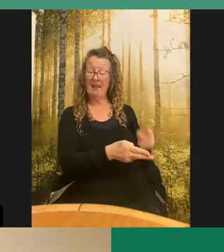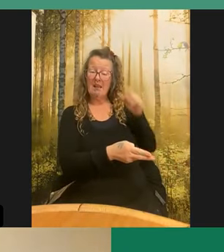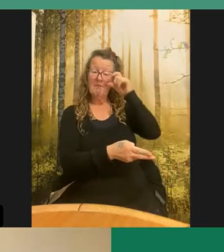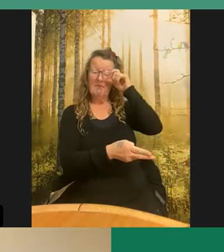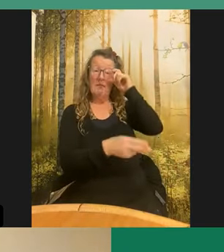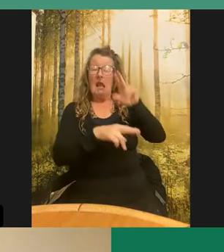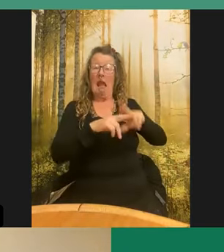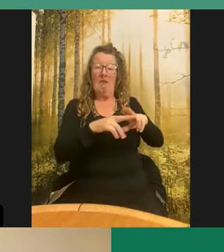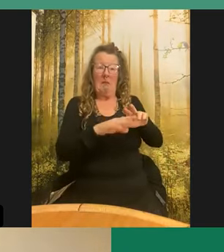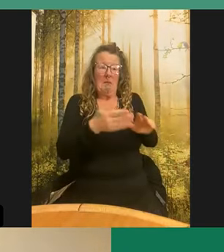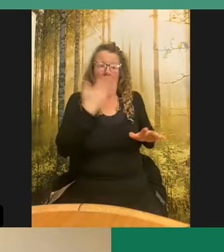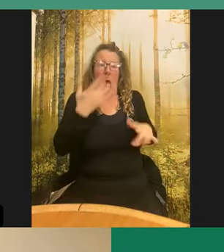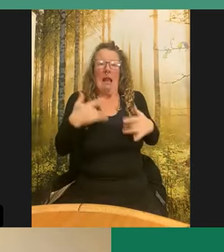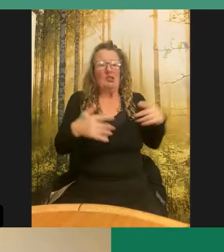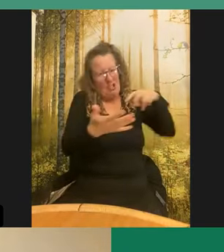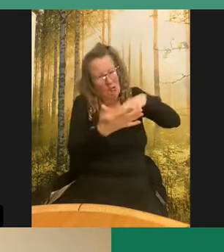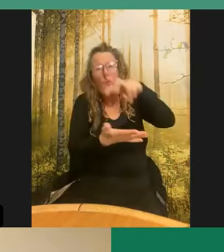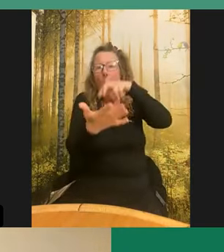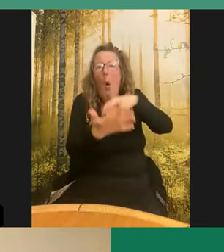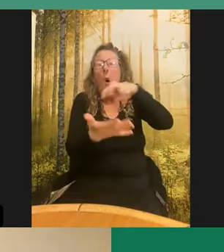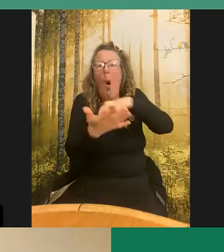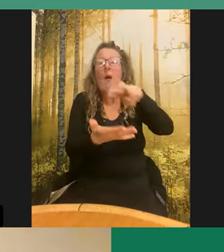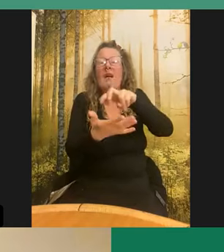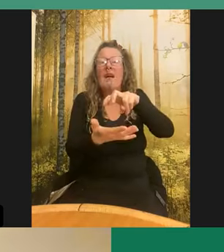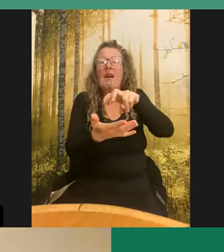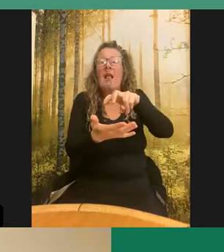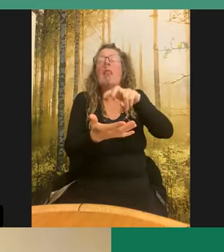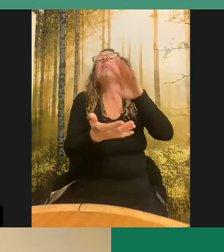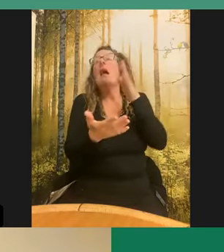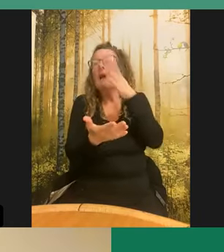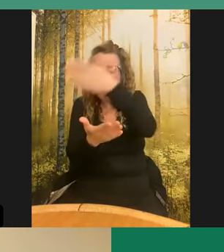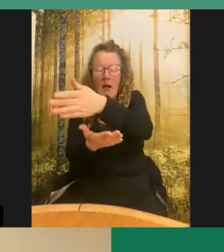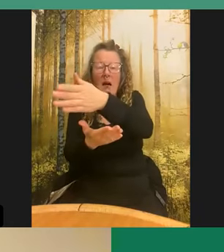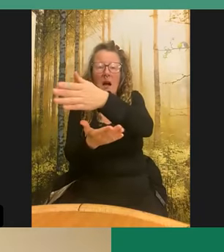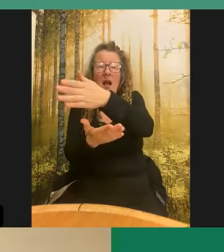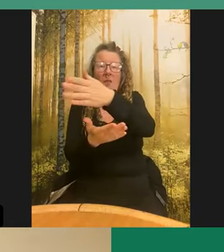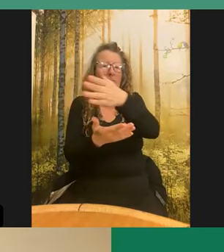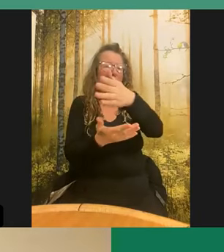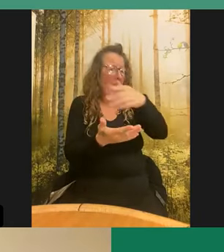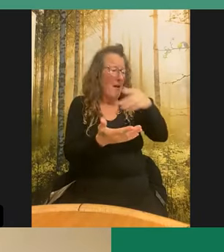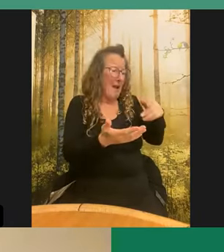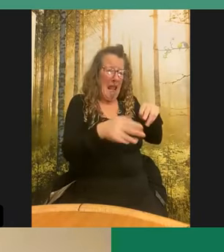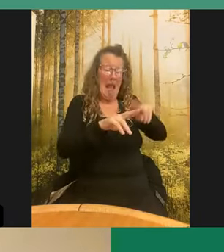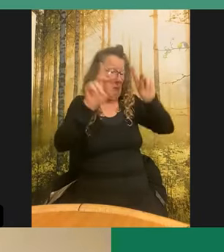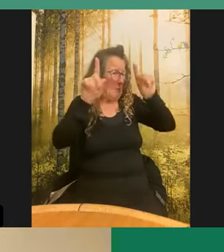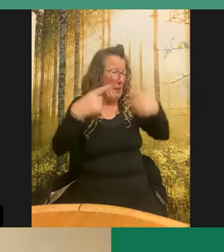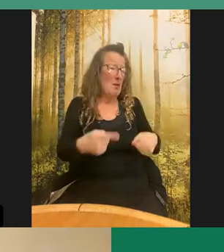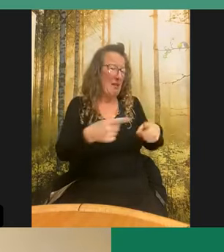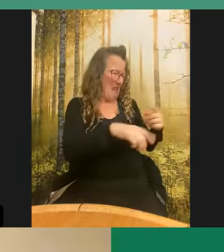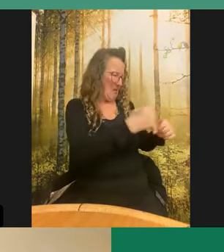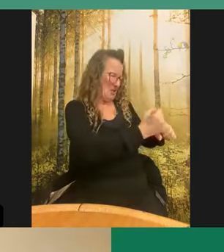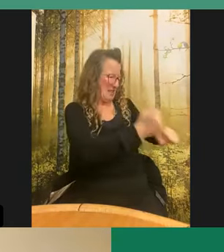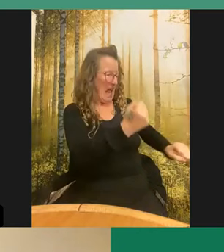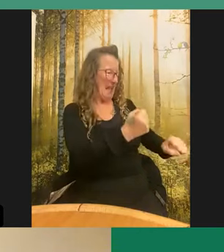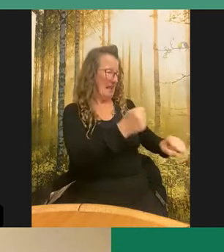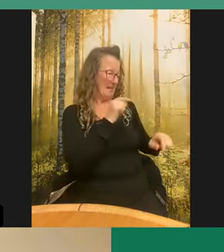energy, were just left there, but if they had some go left, they were actually tied to those decimated trees. And there's an image of that, which is an original image which